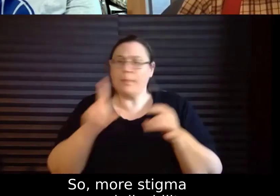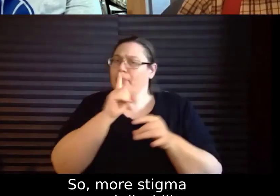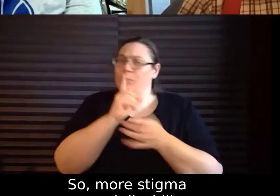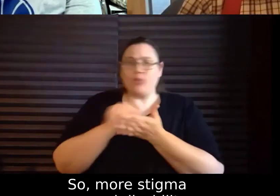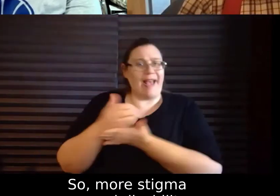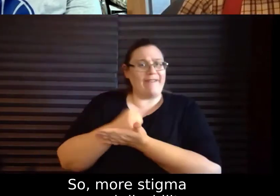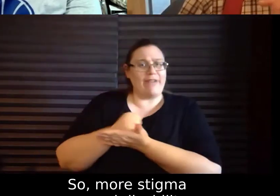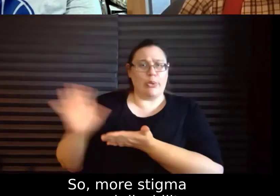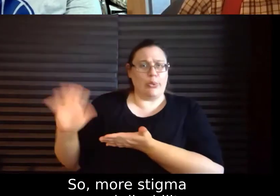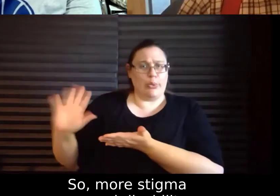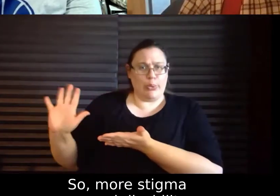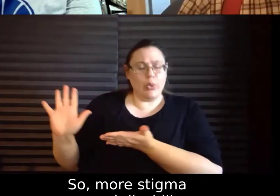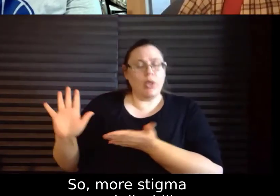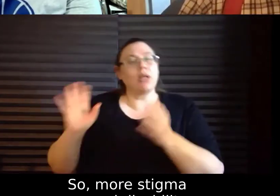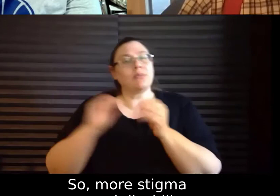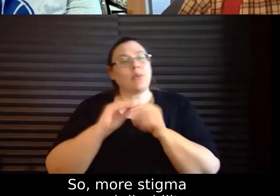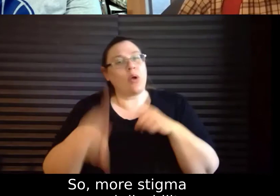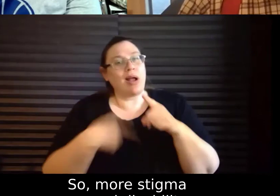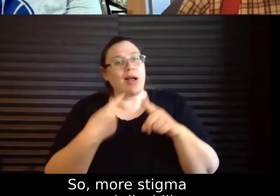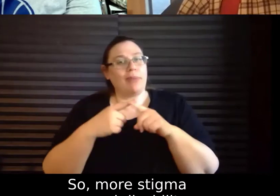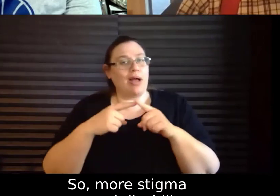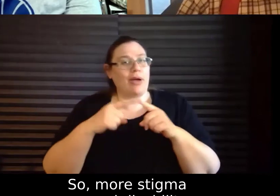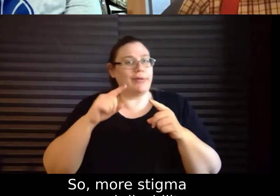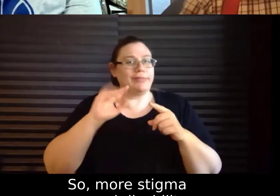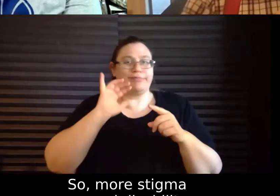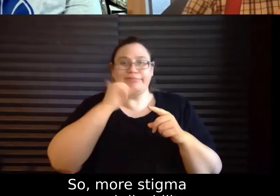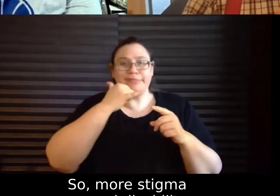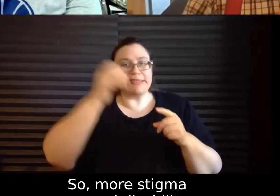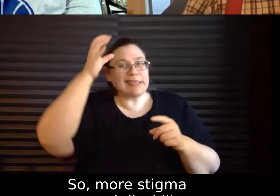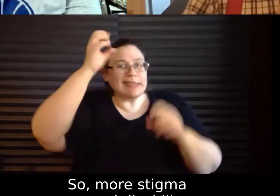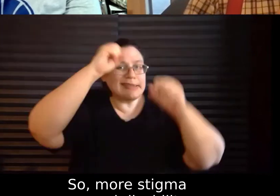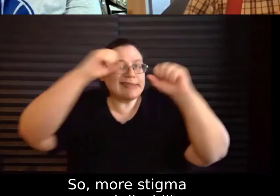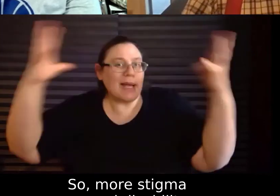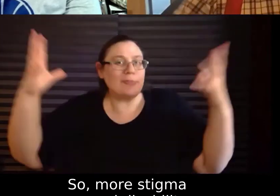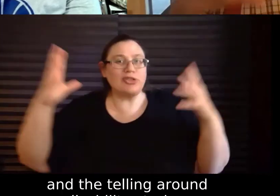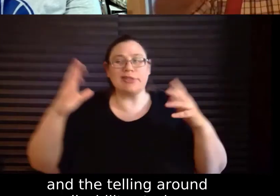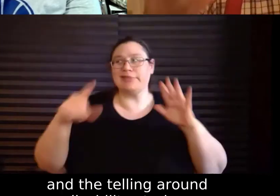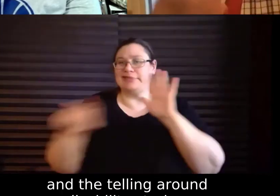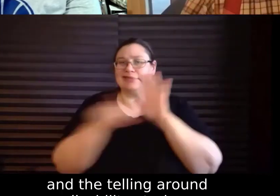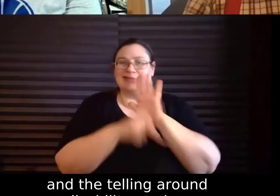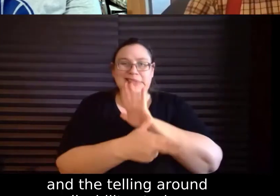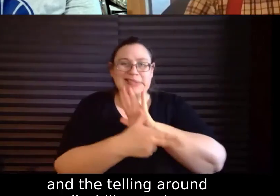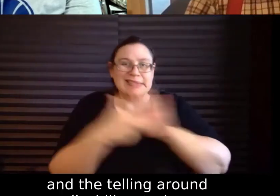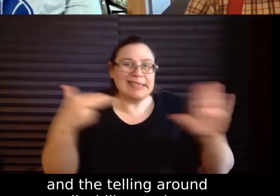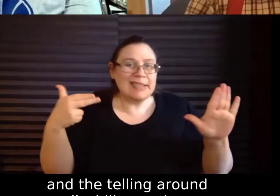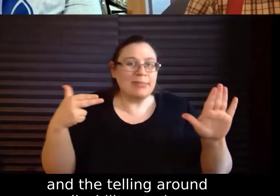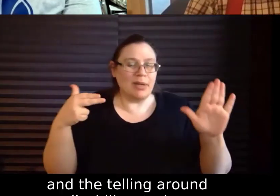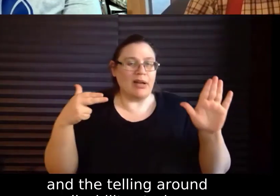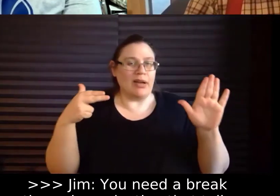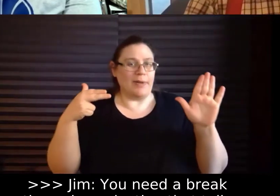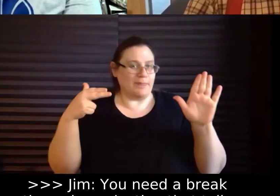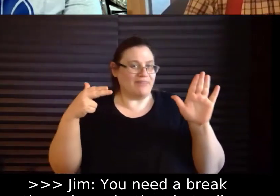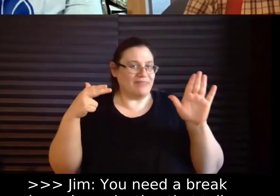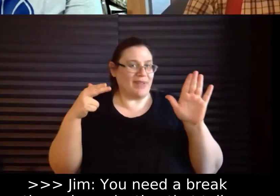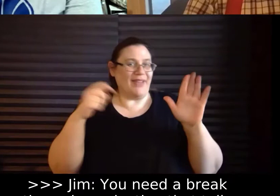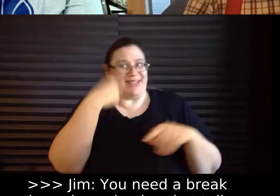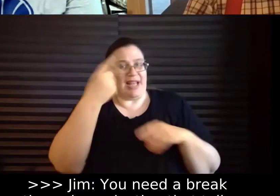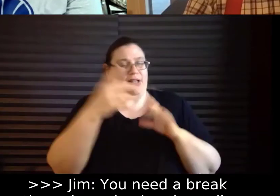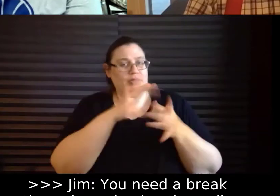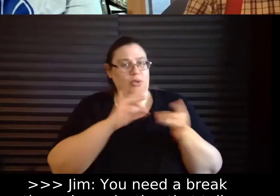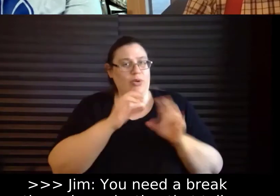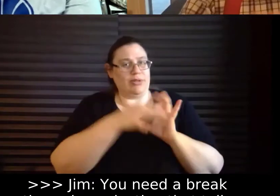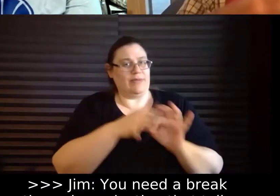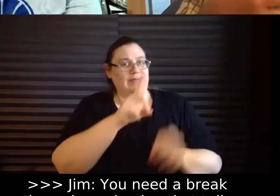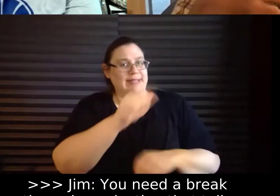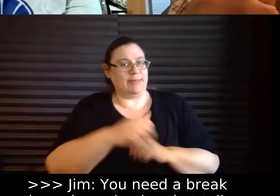more about misconception and stigma around disability and the telling of disability stories. Well, you need a